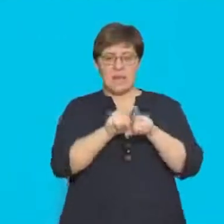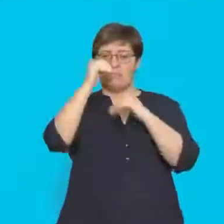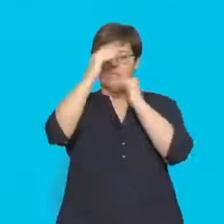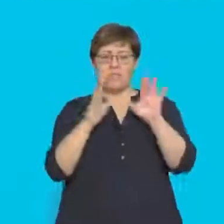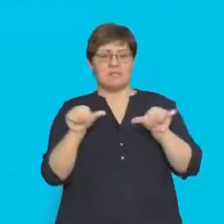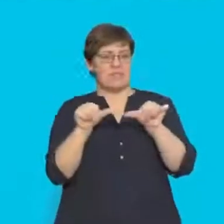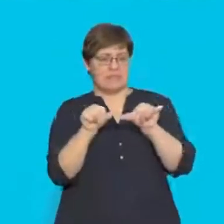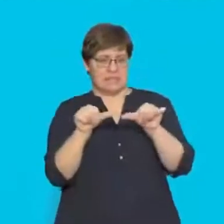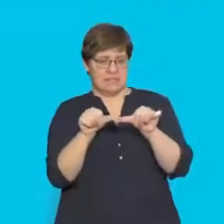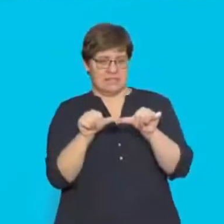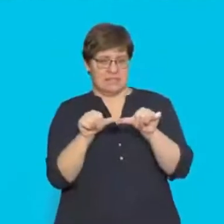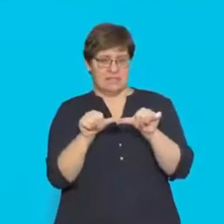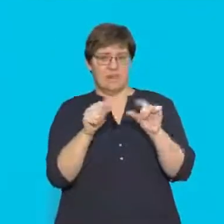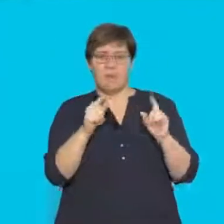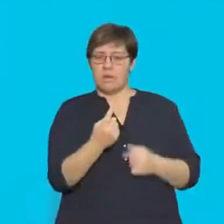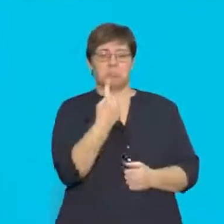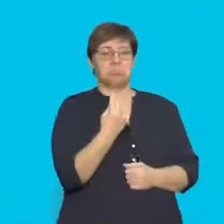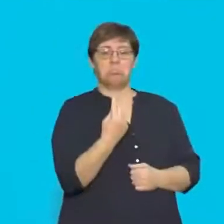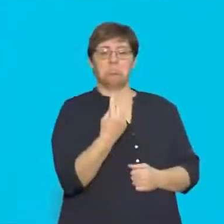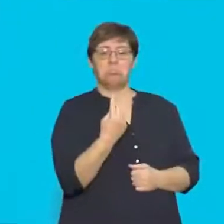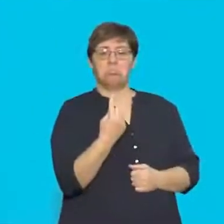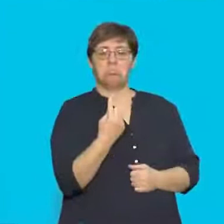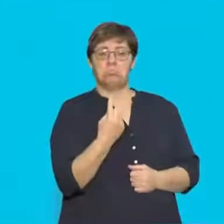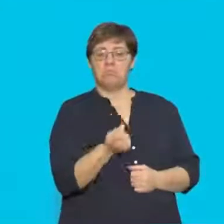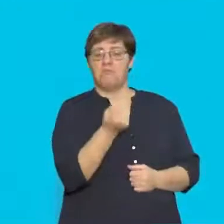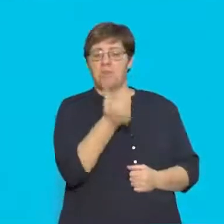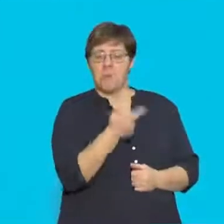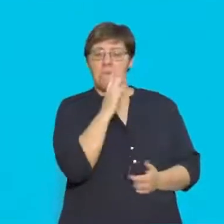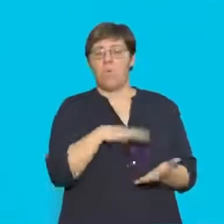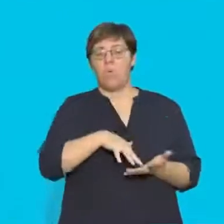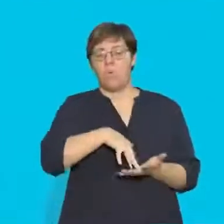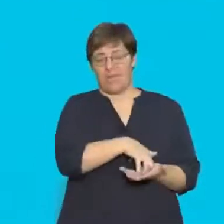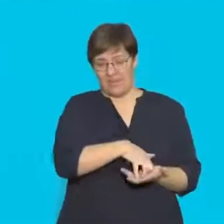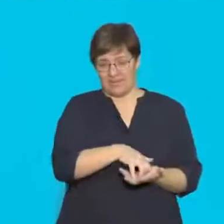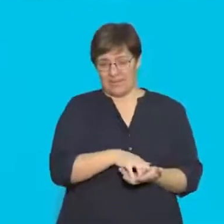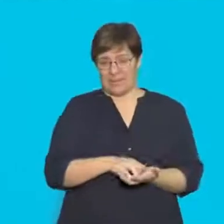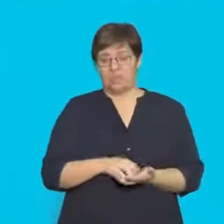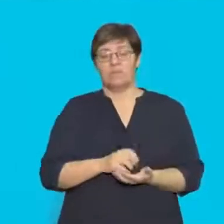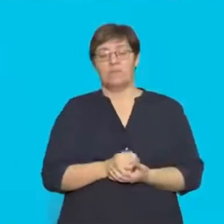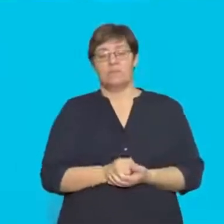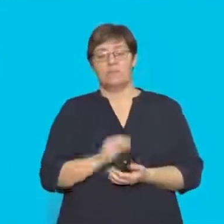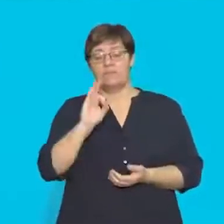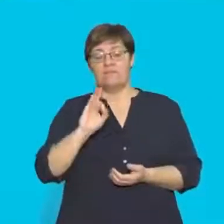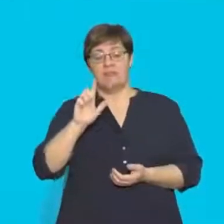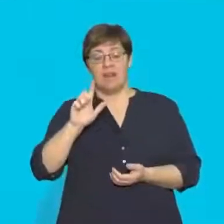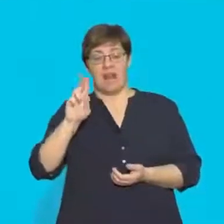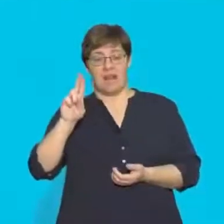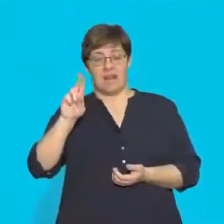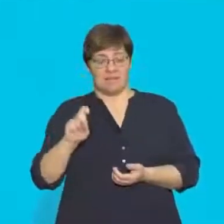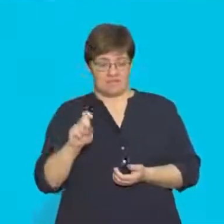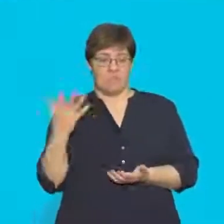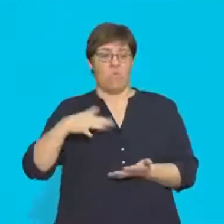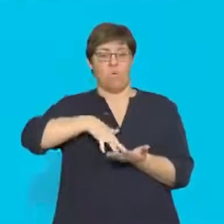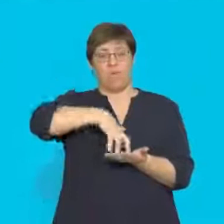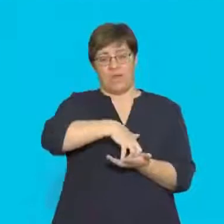exactly the same size and shape, but we've got far fewer field lines passing through it. So the magnetic